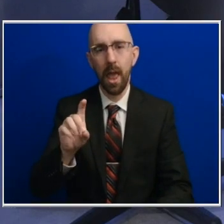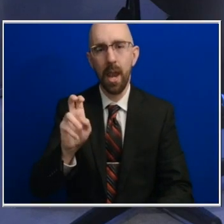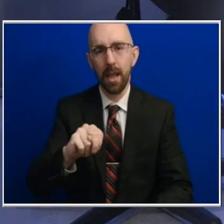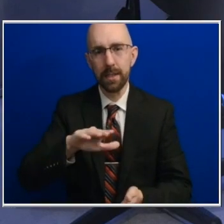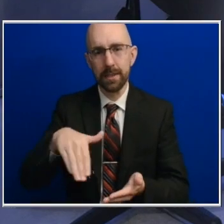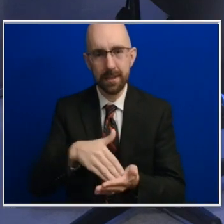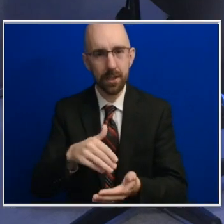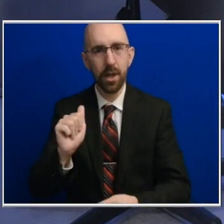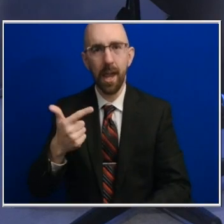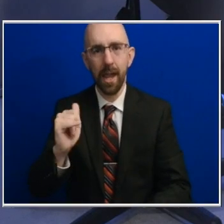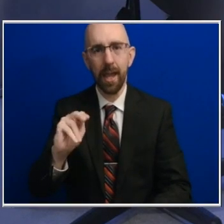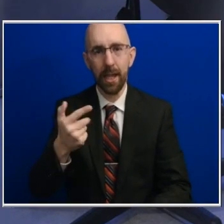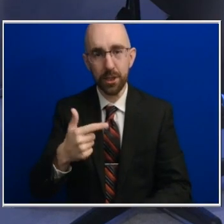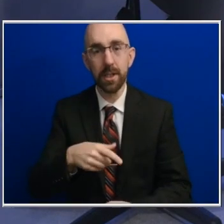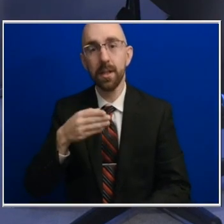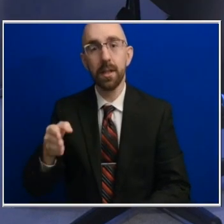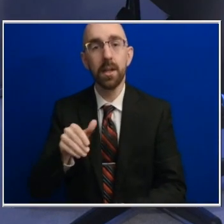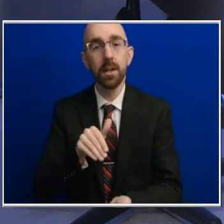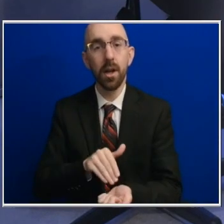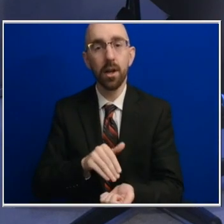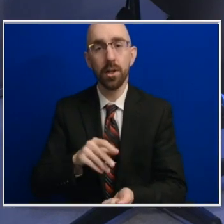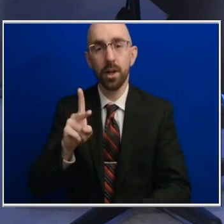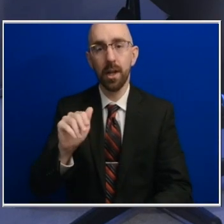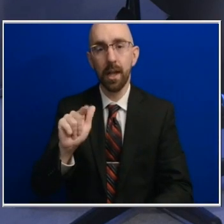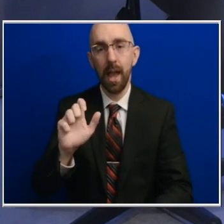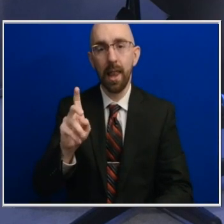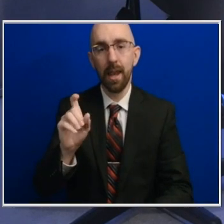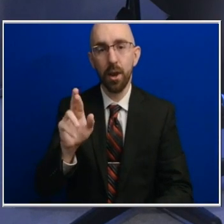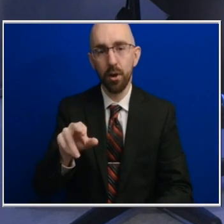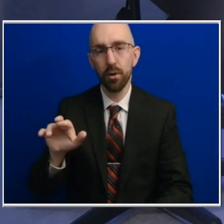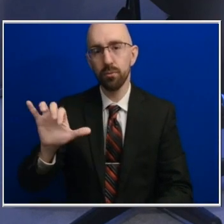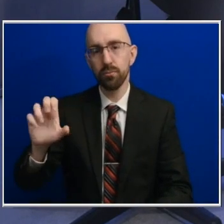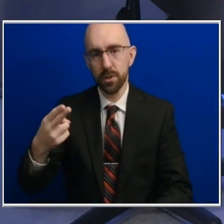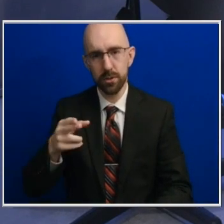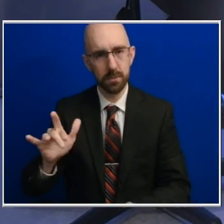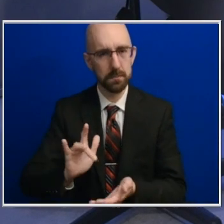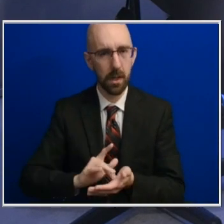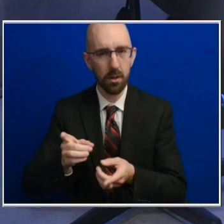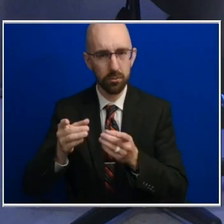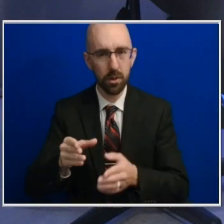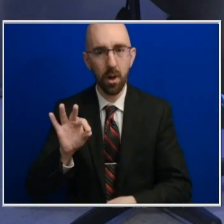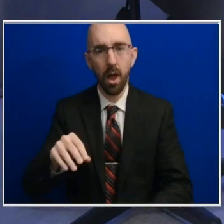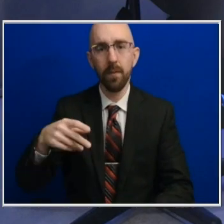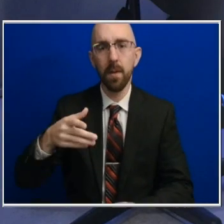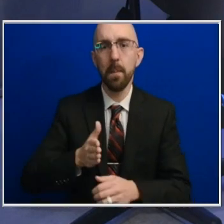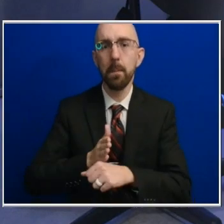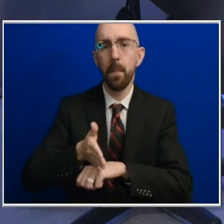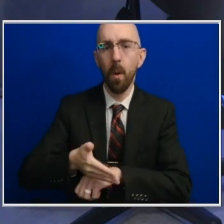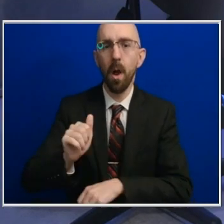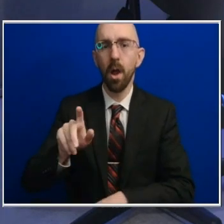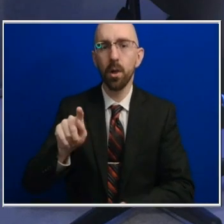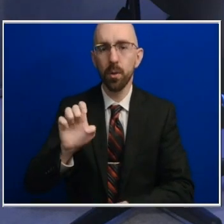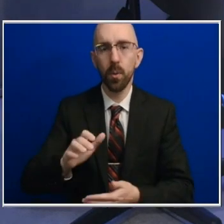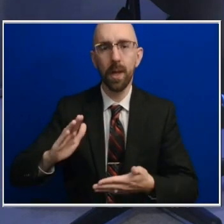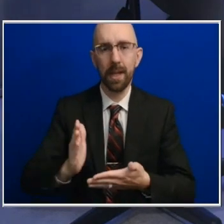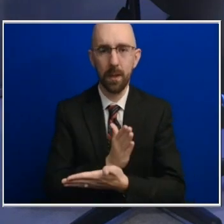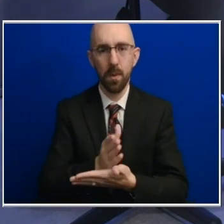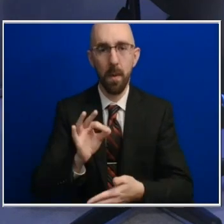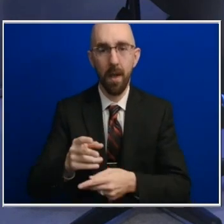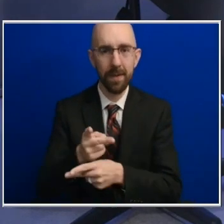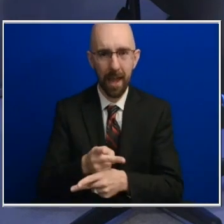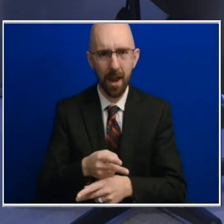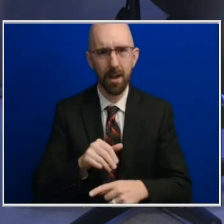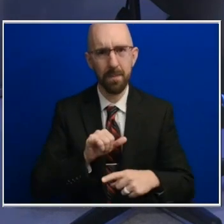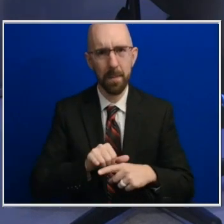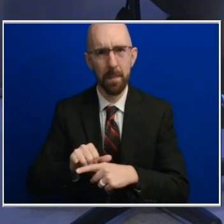Aging, and Dr. Jessica Callender-Rich is our medical director of the post-acute continuum of care. That's a lot of words. Working with